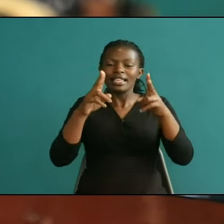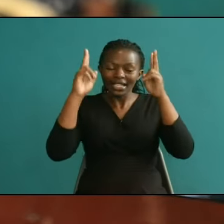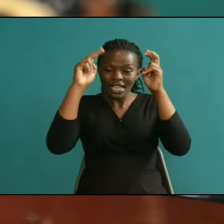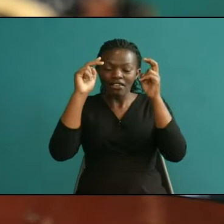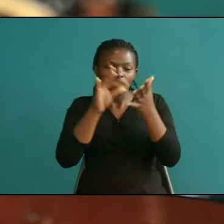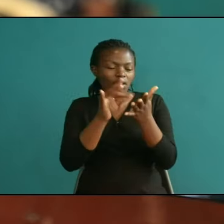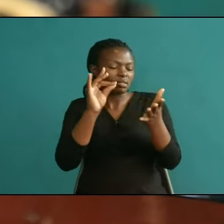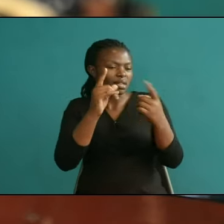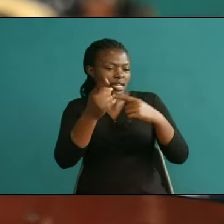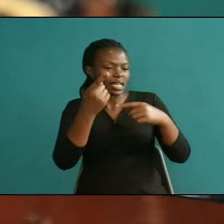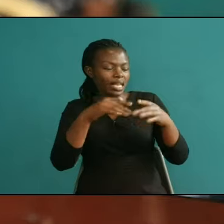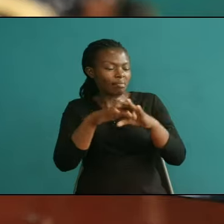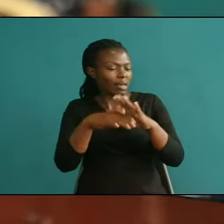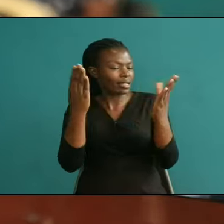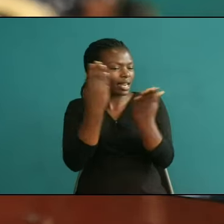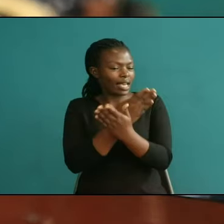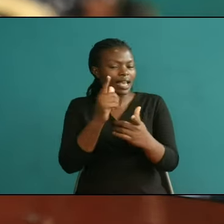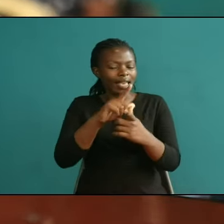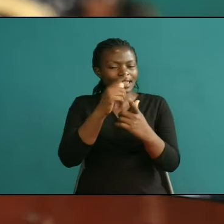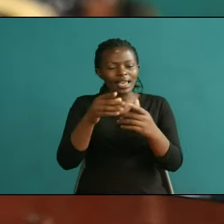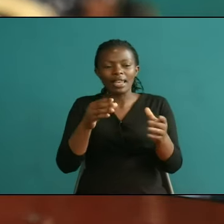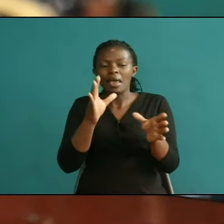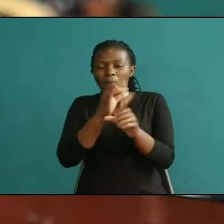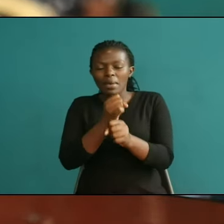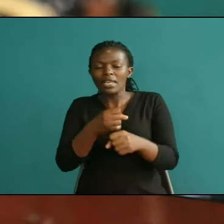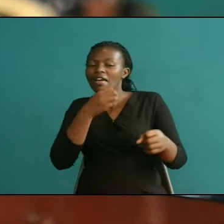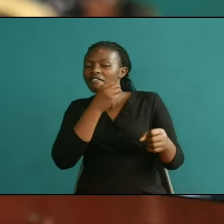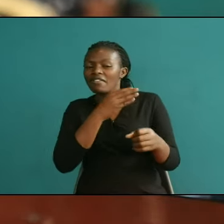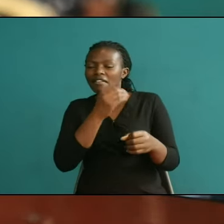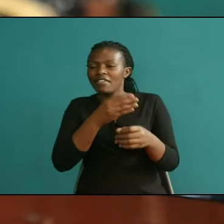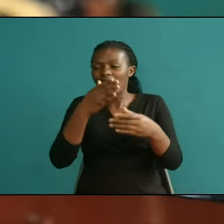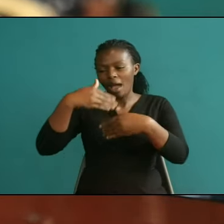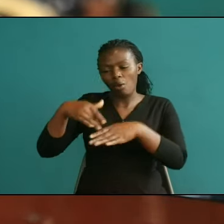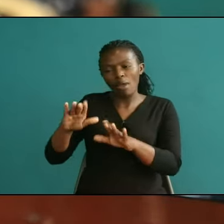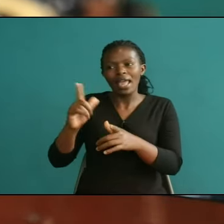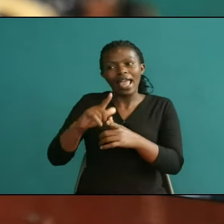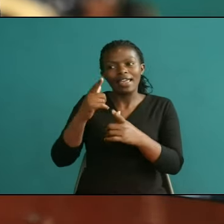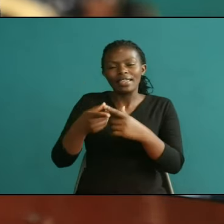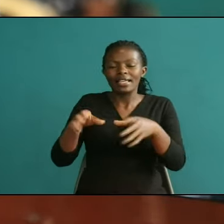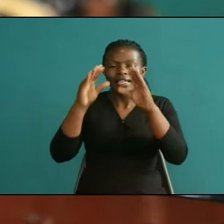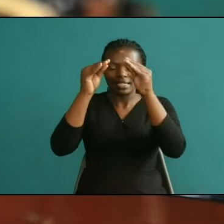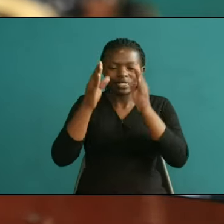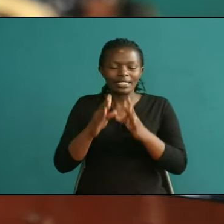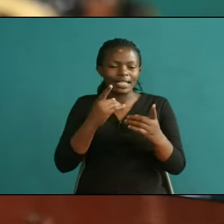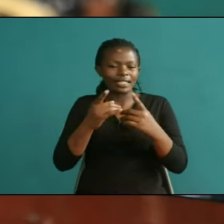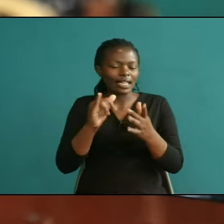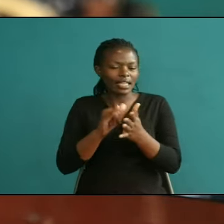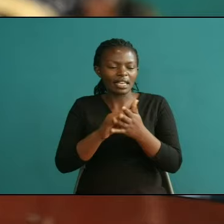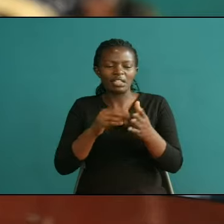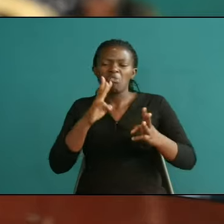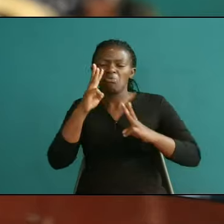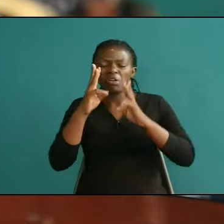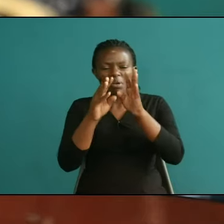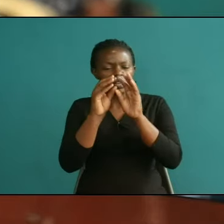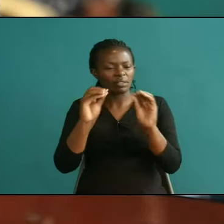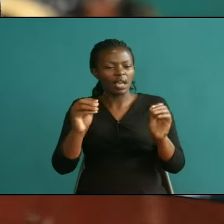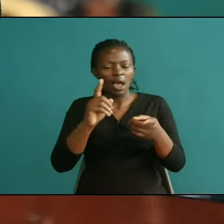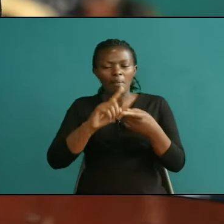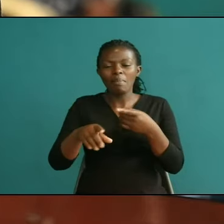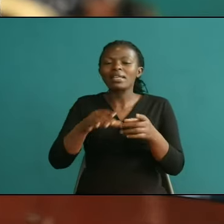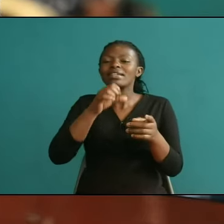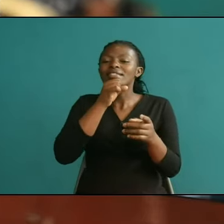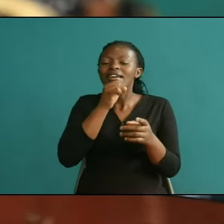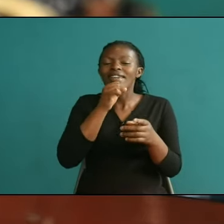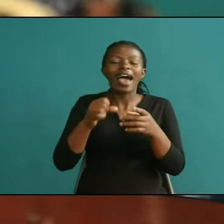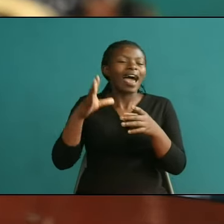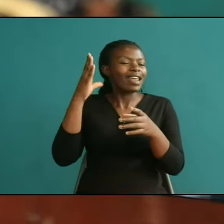teacher told her Jesus was powerful than all these evil spirits and would protect her. So Sarah listened carefully. All she needed to